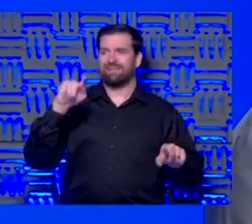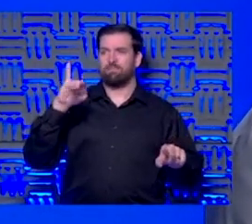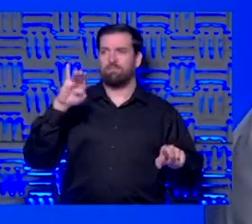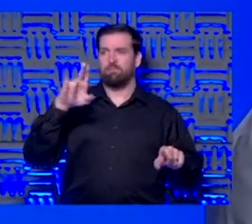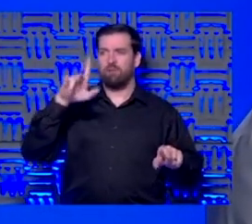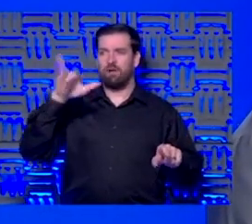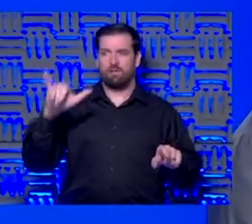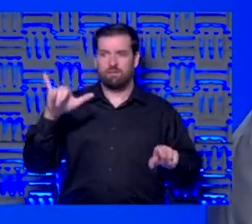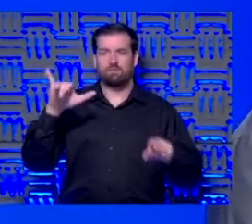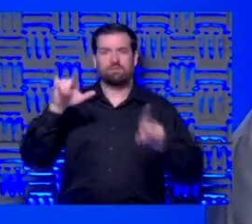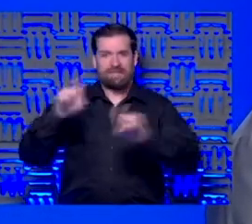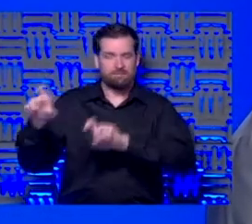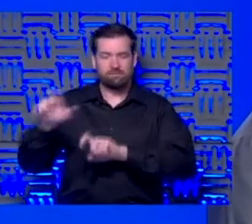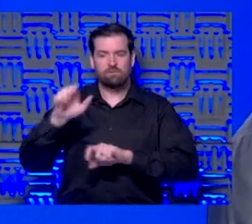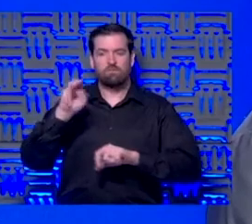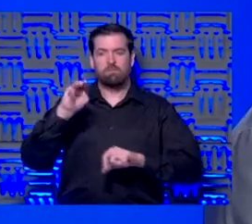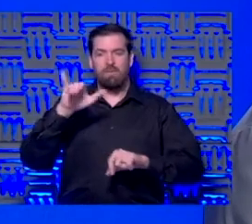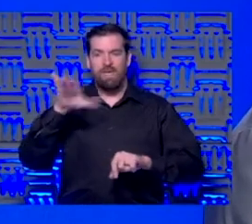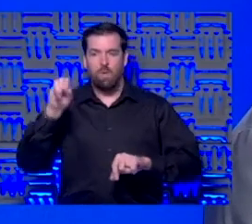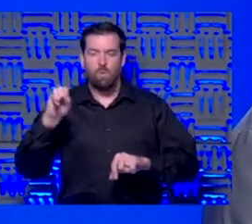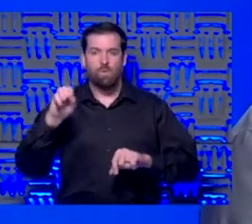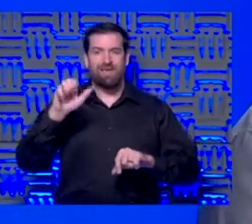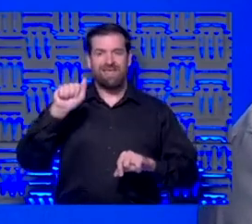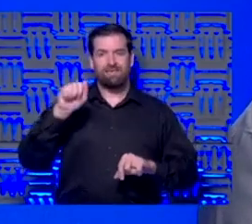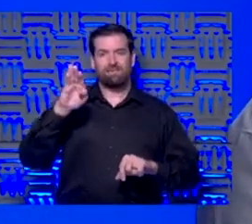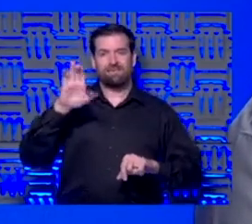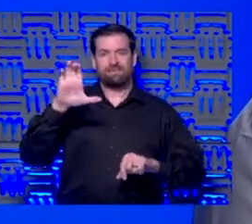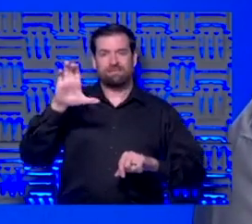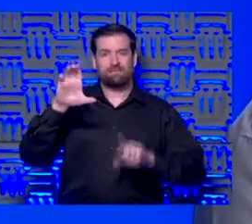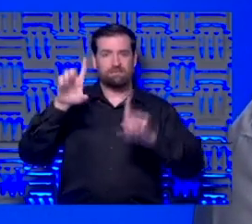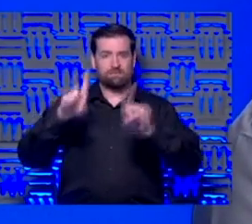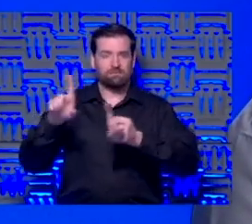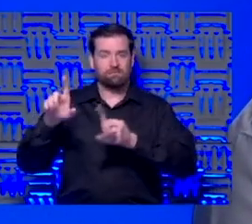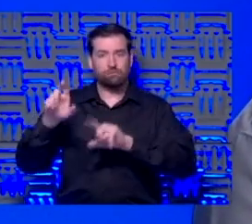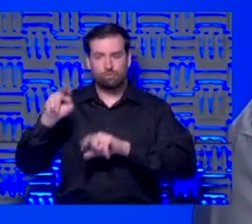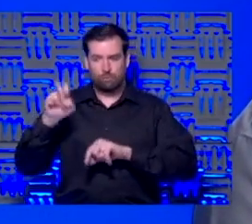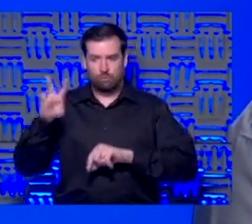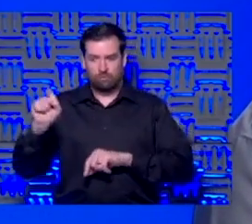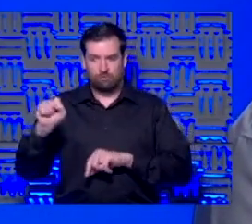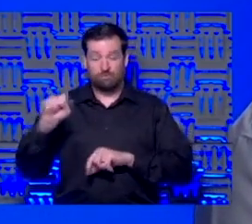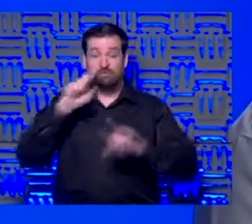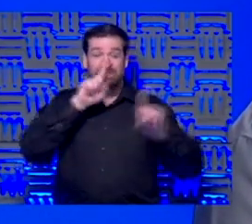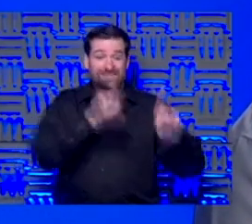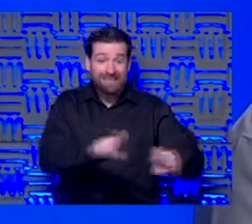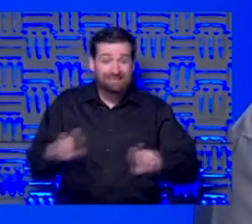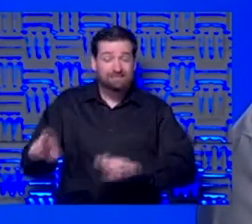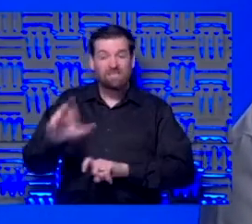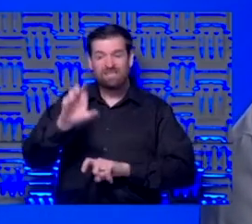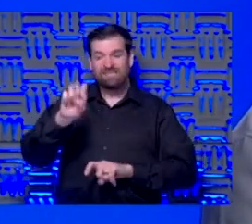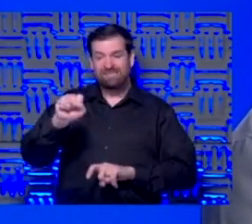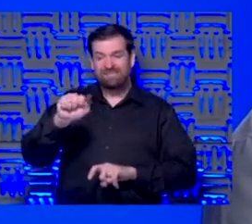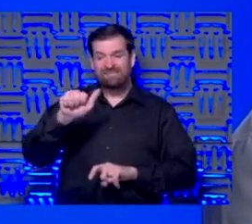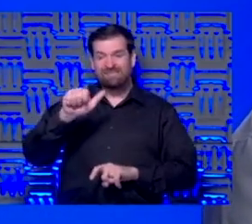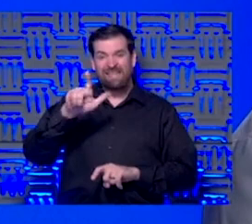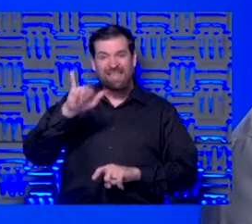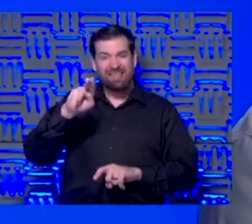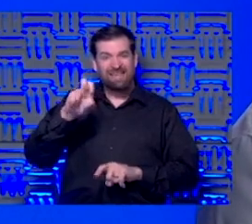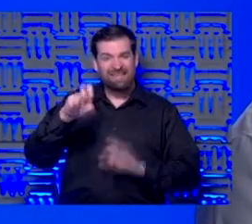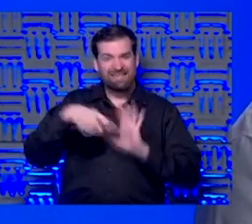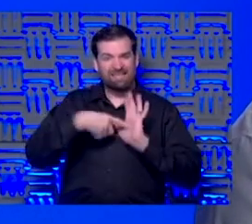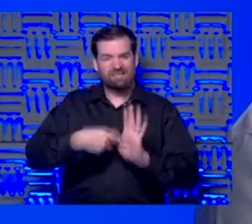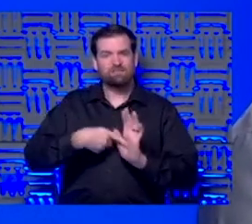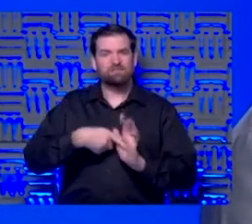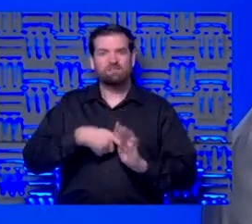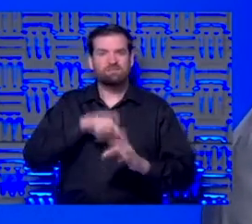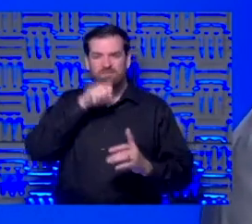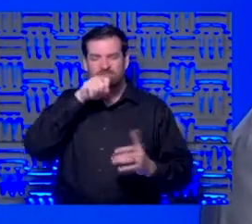a study with Mayo and ABC News that looked at some of those tests, and even when they tested saline for it, it was positive.